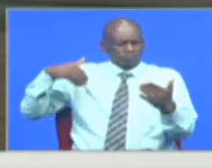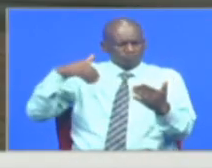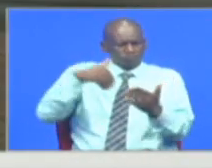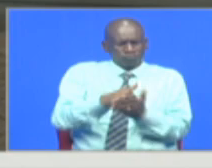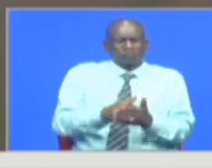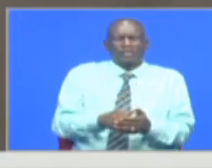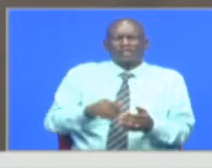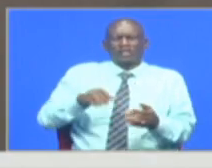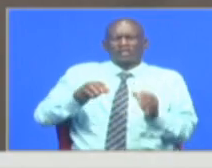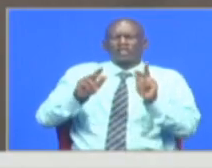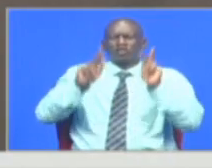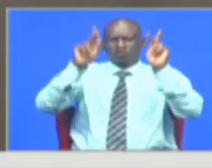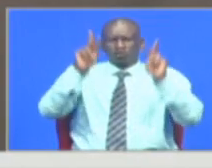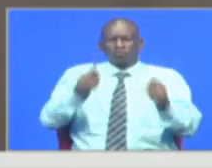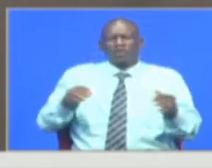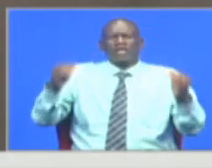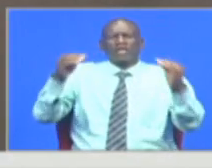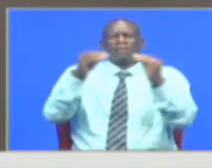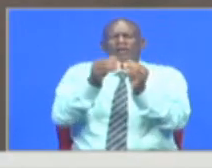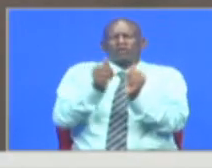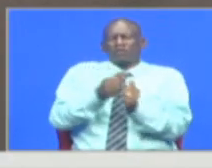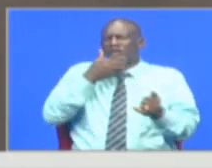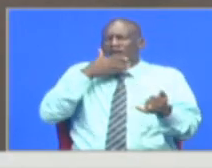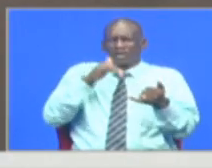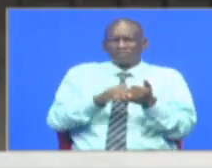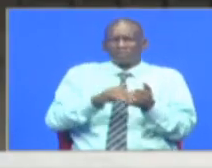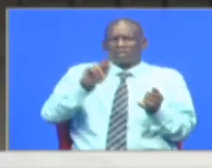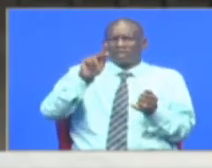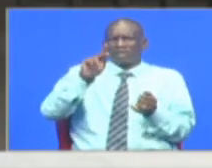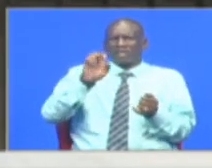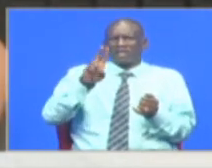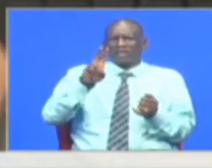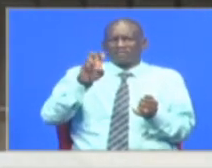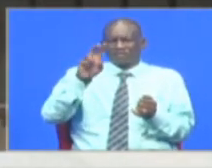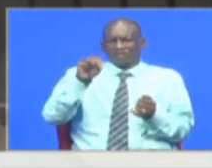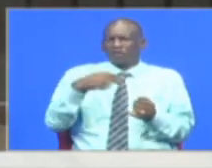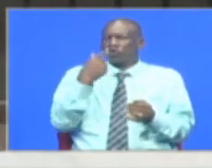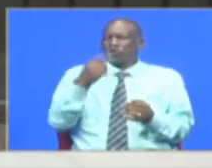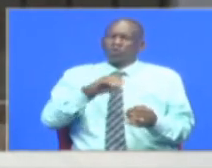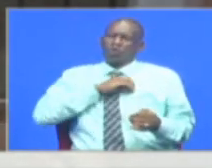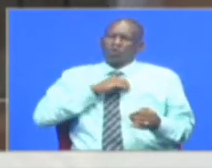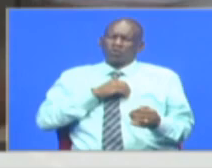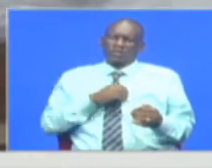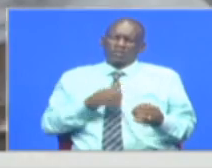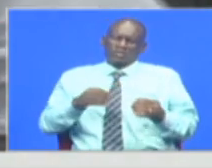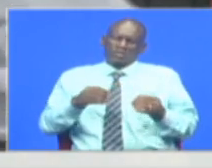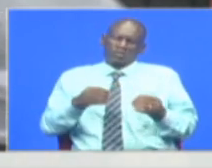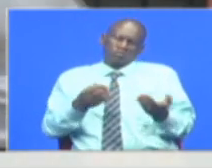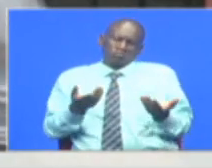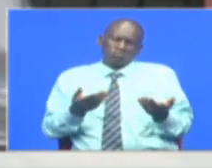her husband, Kelvin. Kelvin owns an electronic shop where he repairs computers,